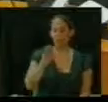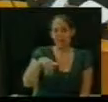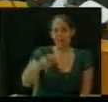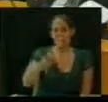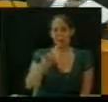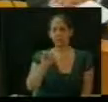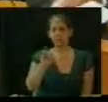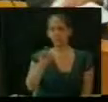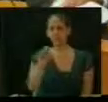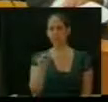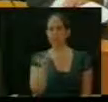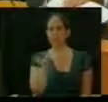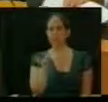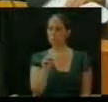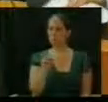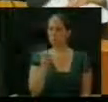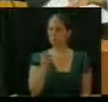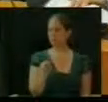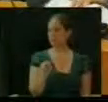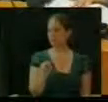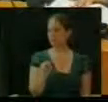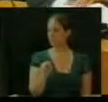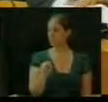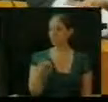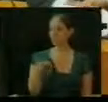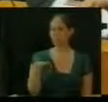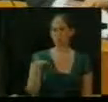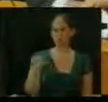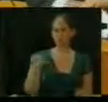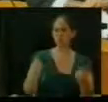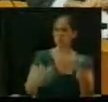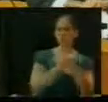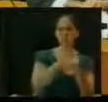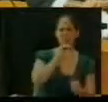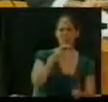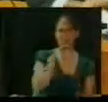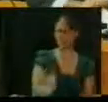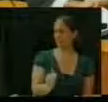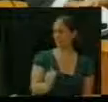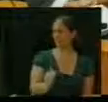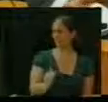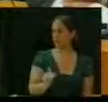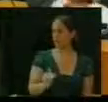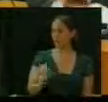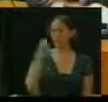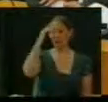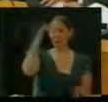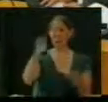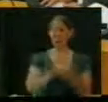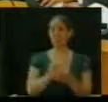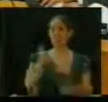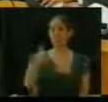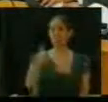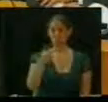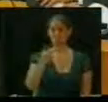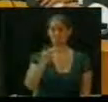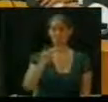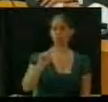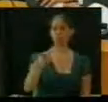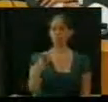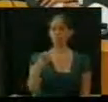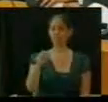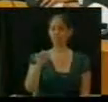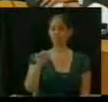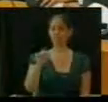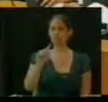send it to the commission. And you have never backed me on it, yet you come down here asking the commission. I believe this is grandstanding. And I have